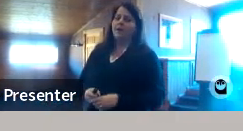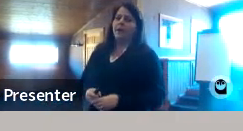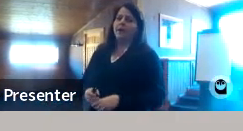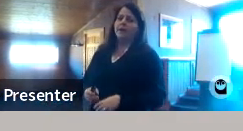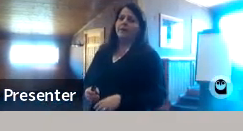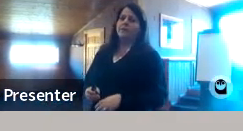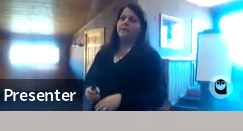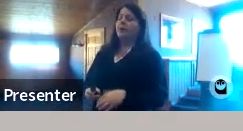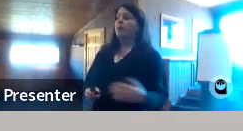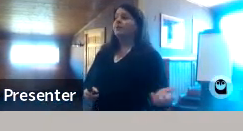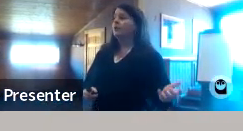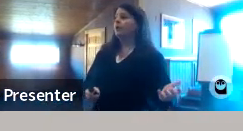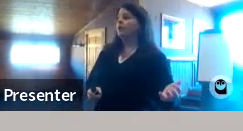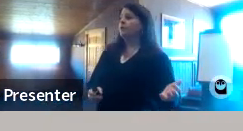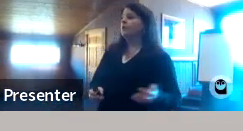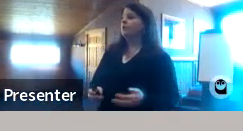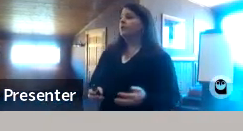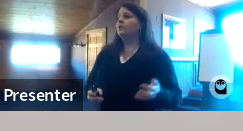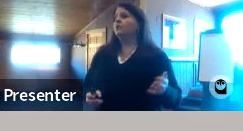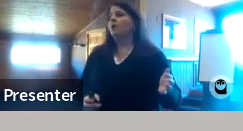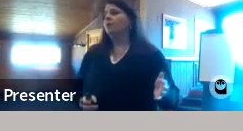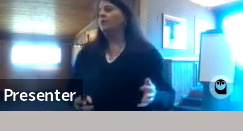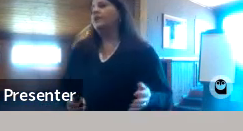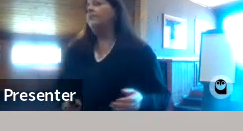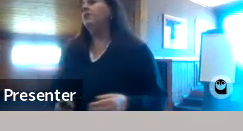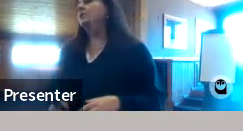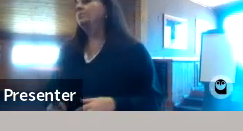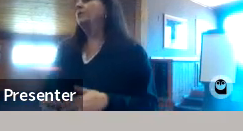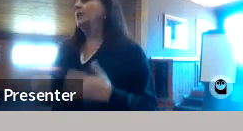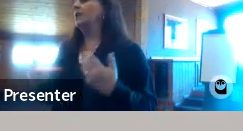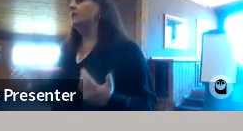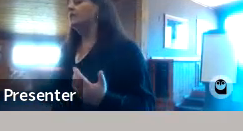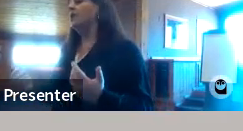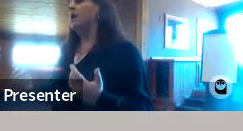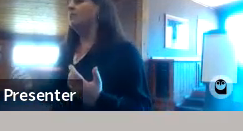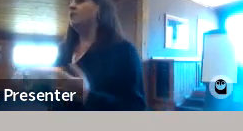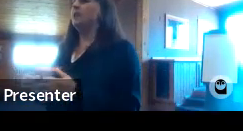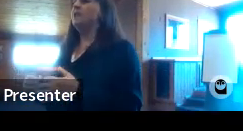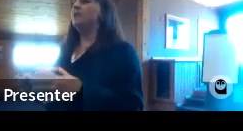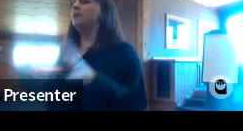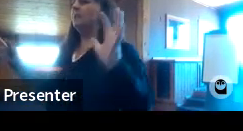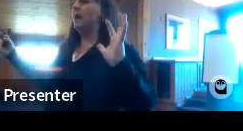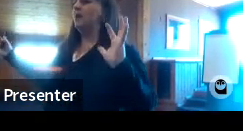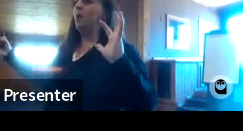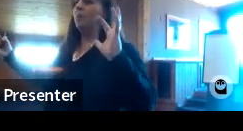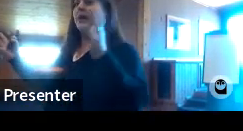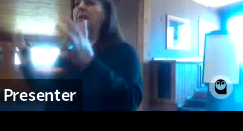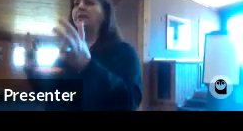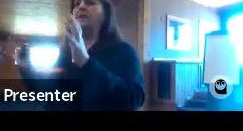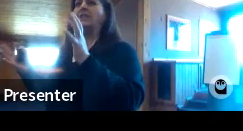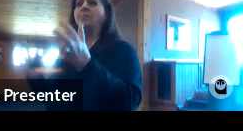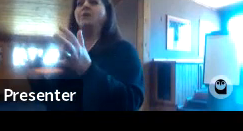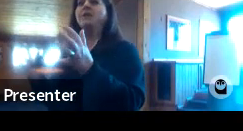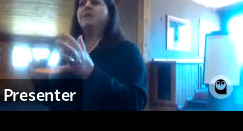school. And then I prosecuted for just over 7 years before taking this job, which gave me a chance to combine all